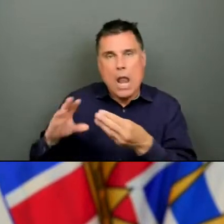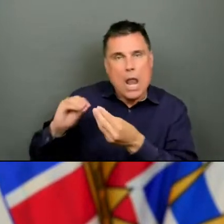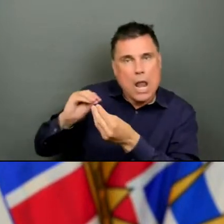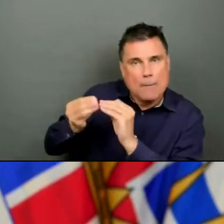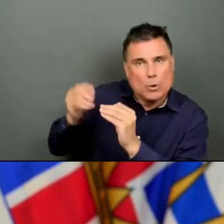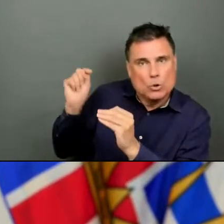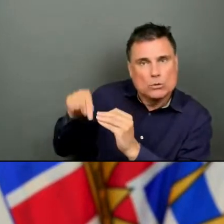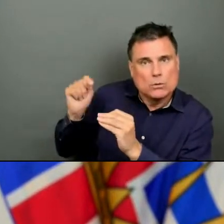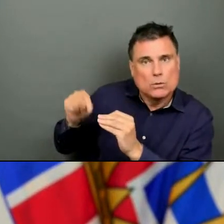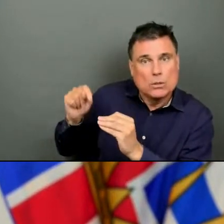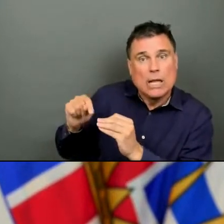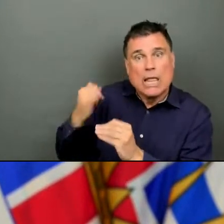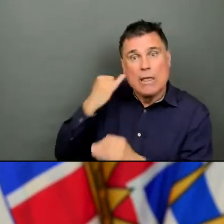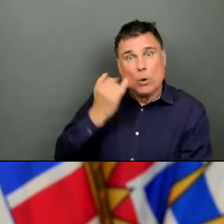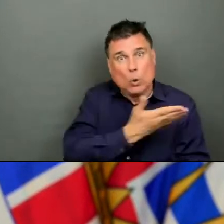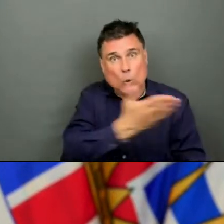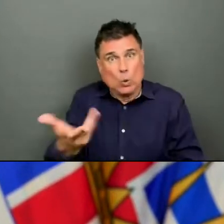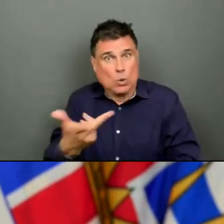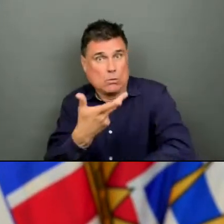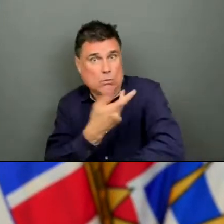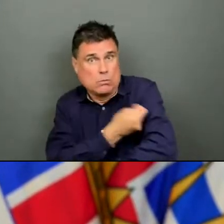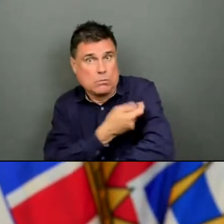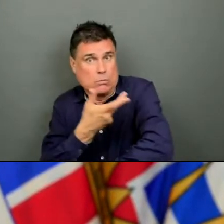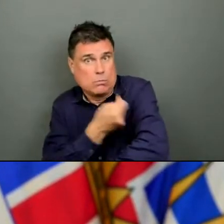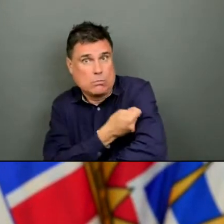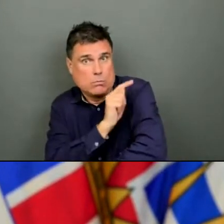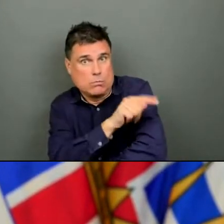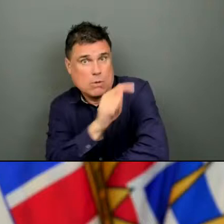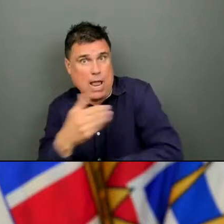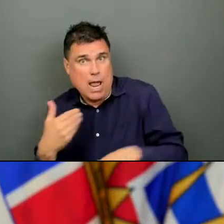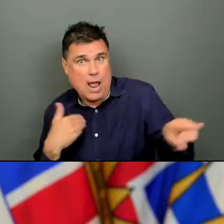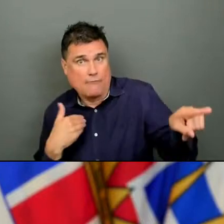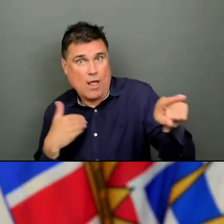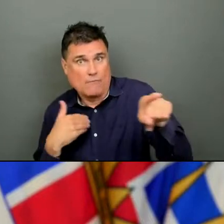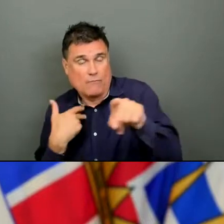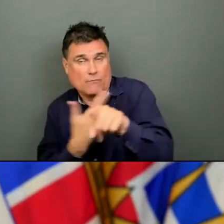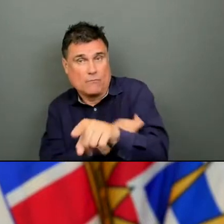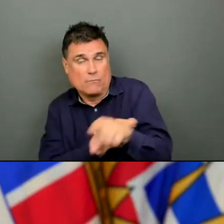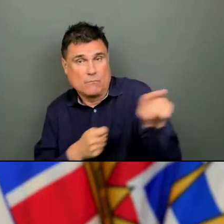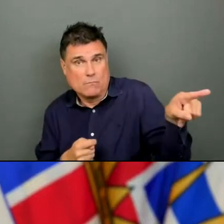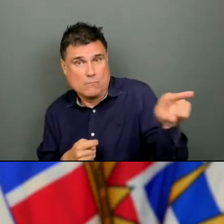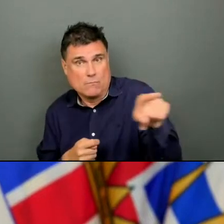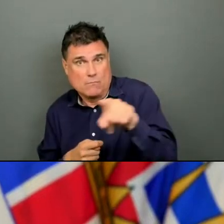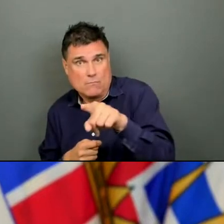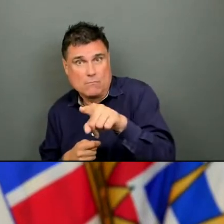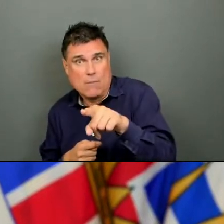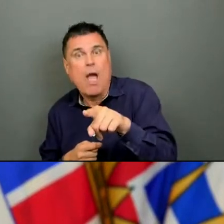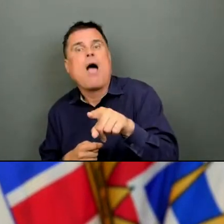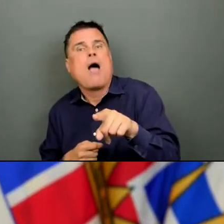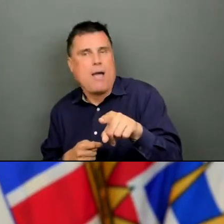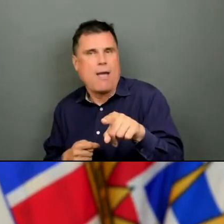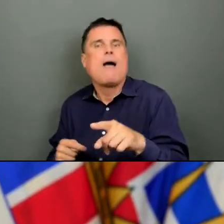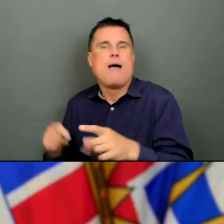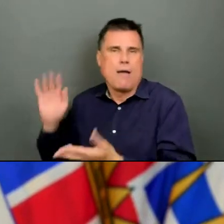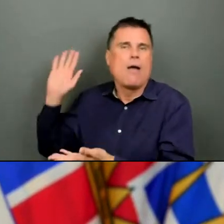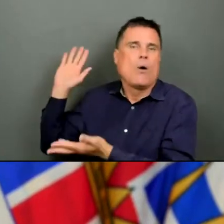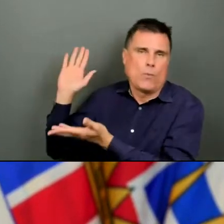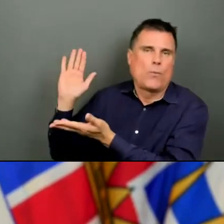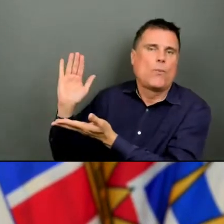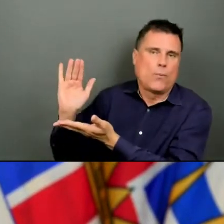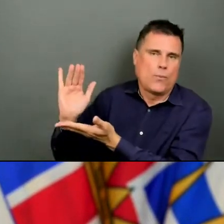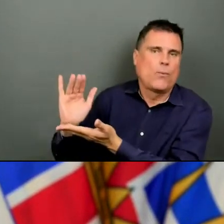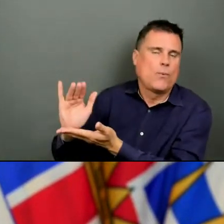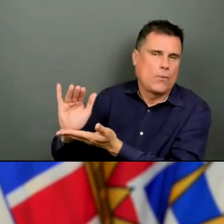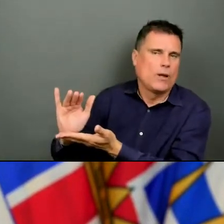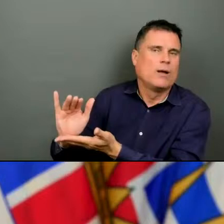as we protect people with immunization, those go down. And that means we can manage this in the community like we manage